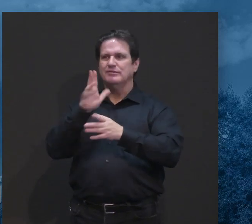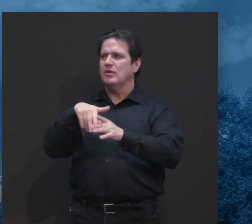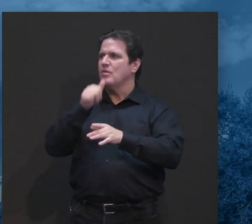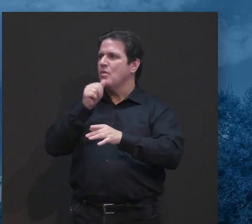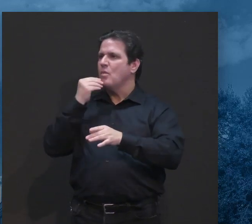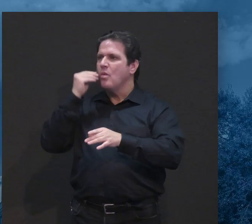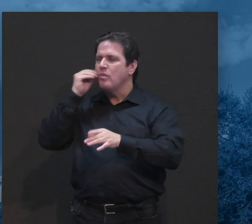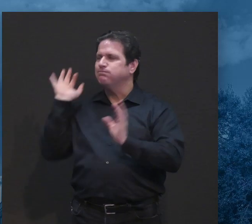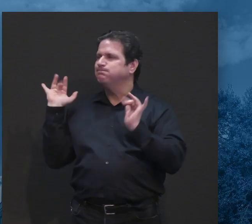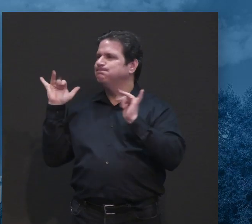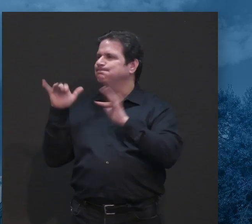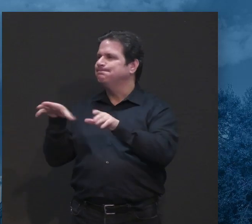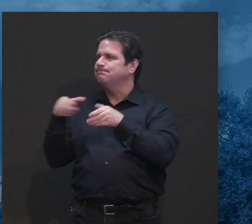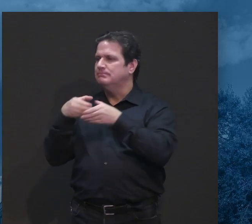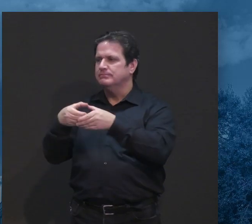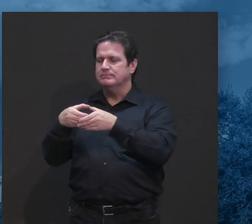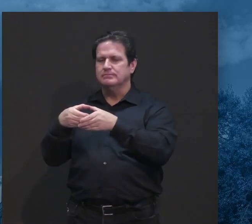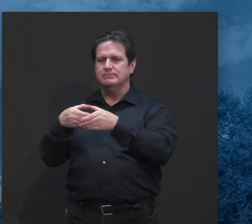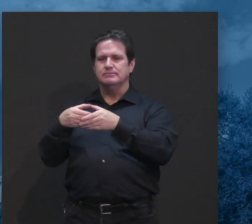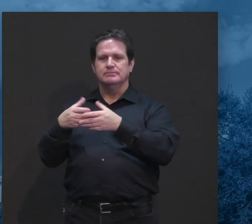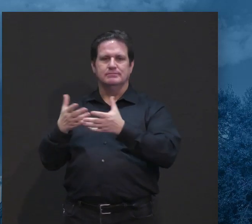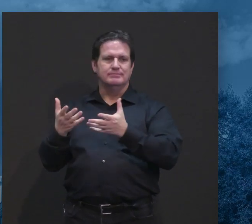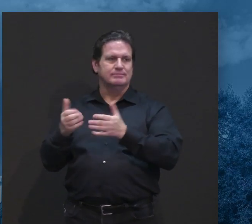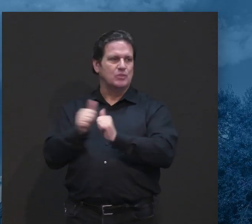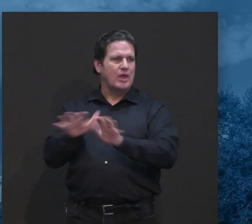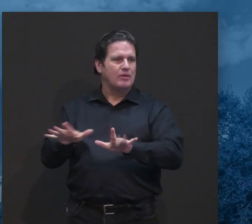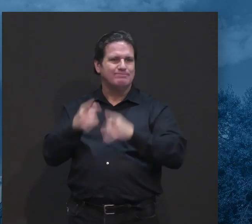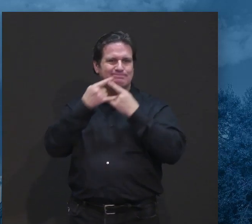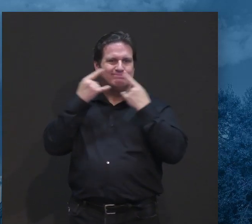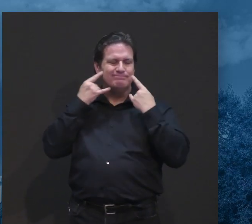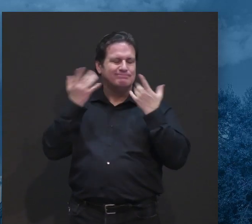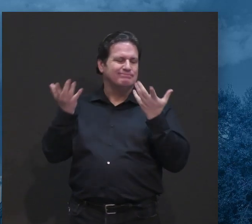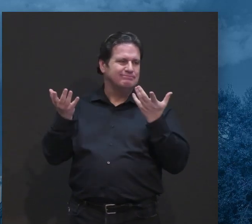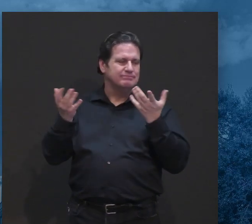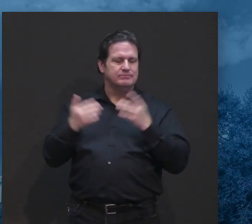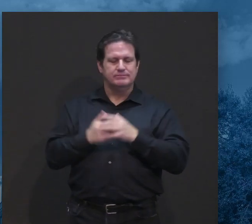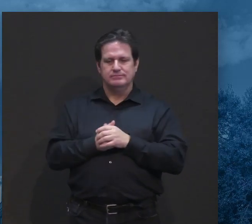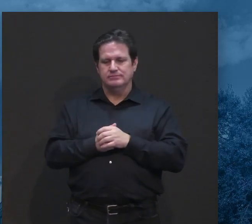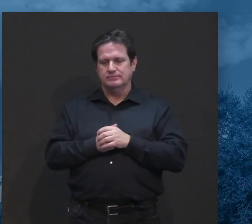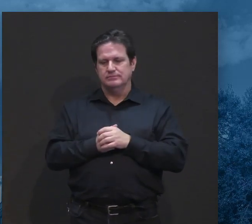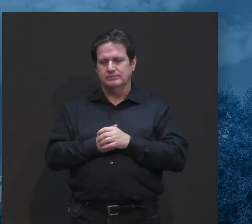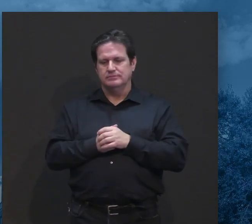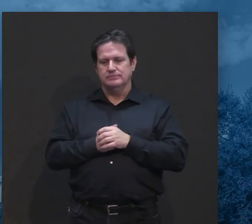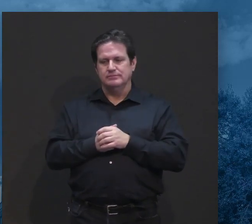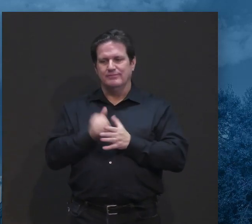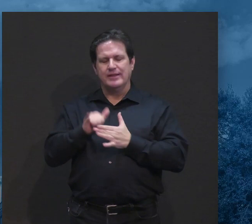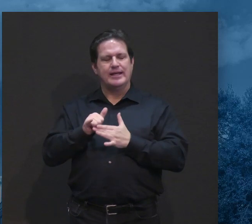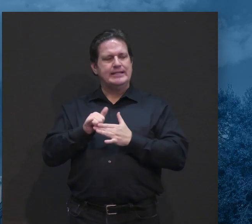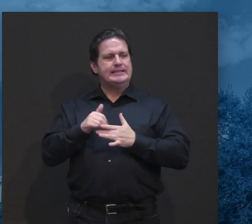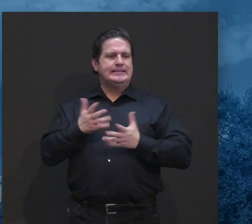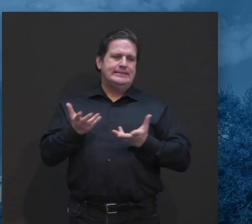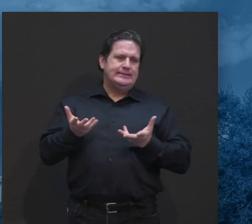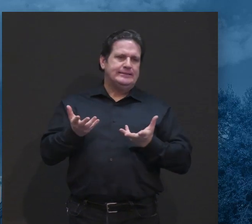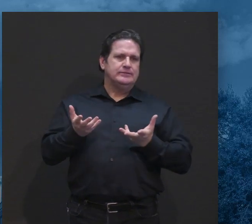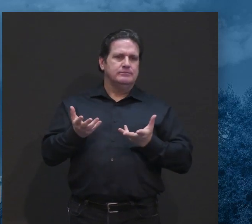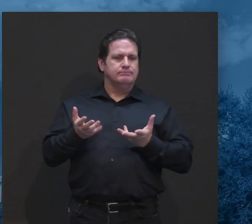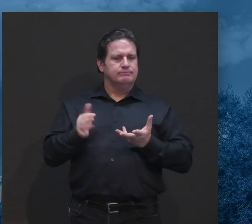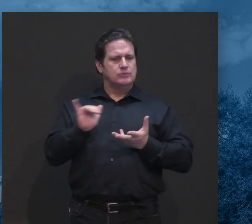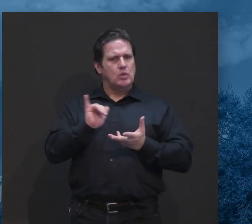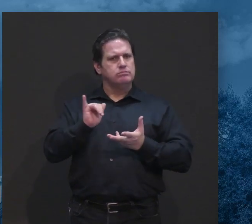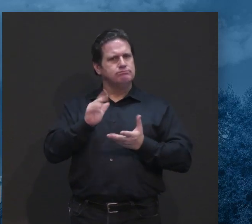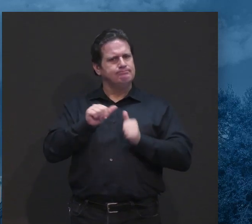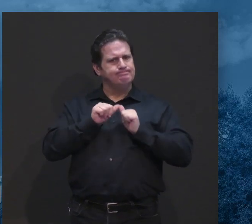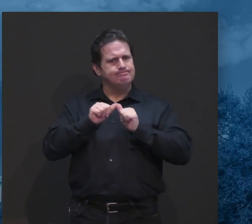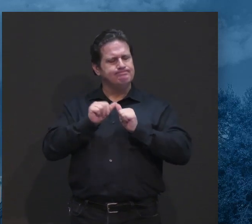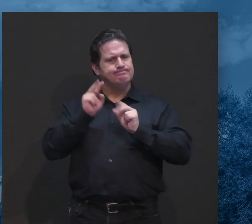home with the same kind of activity, but without mask wearing and that type of thing. And also we're